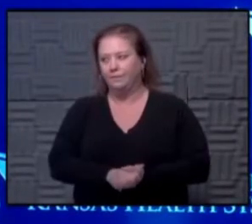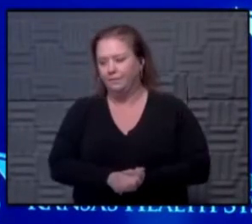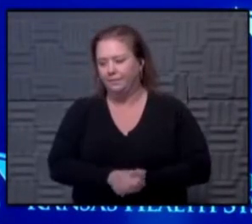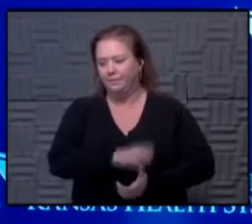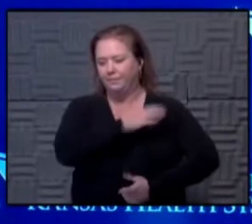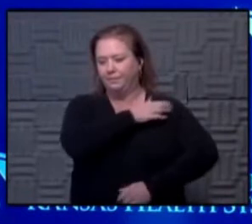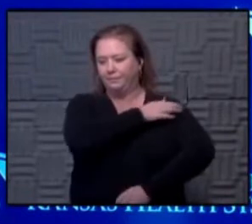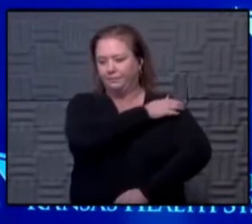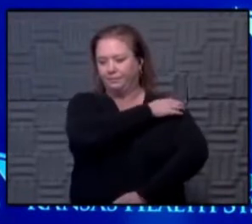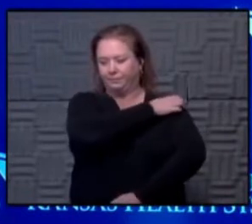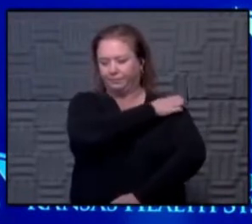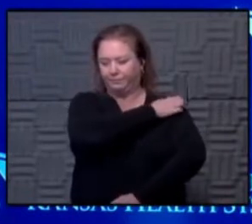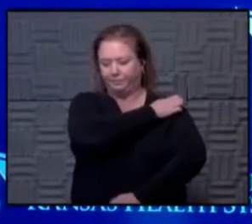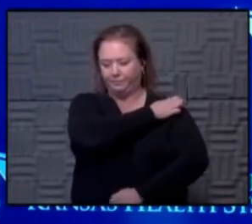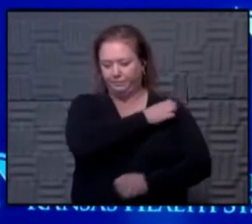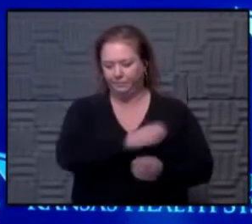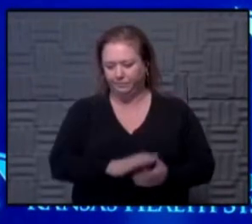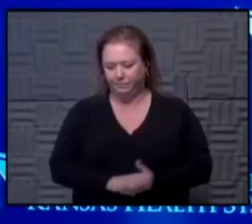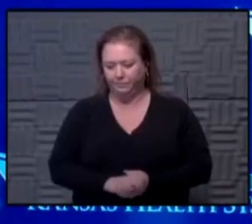line?